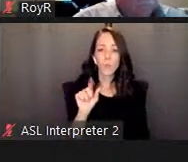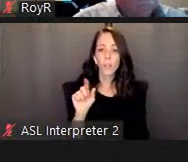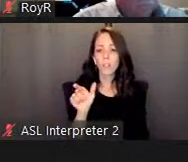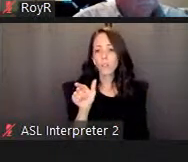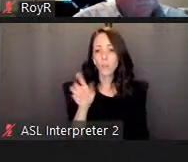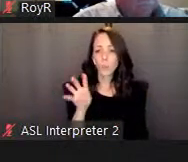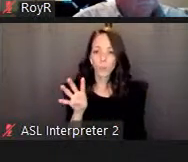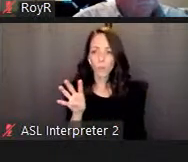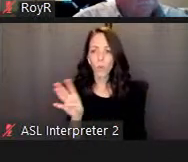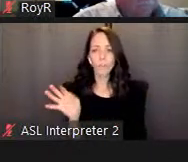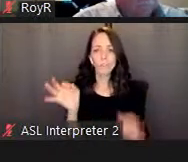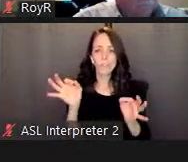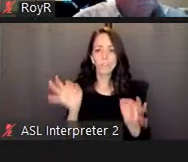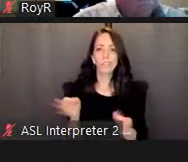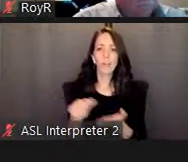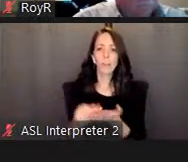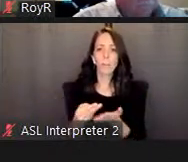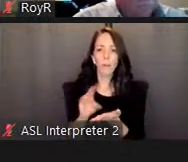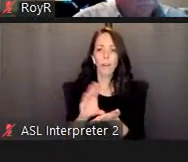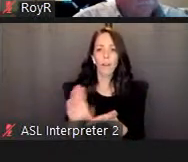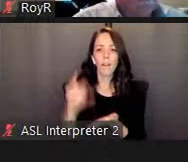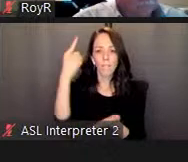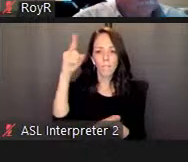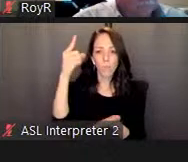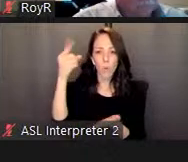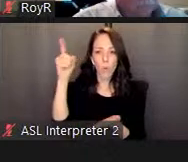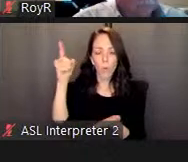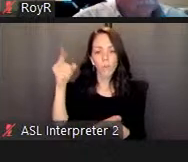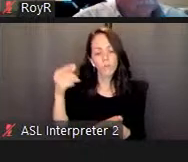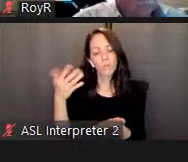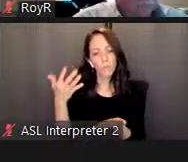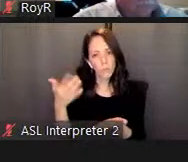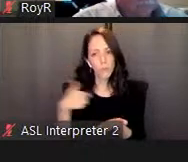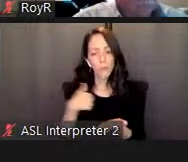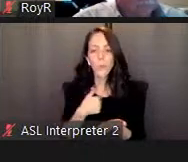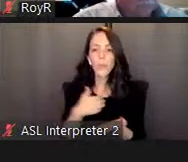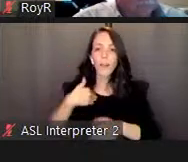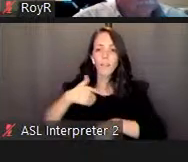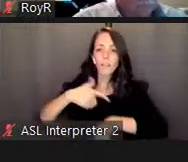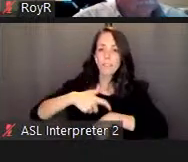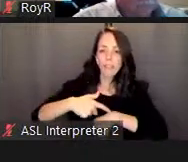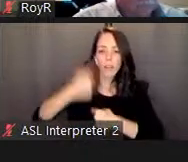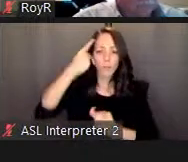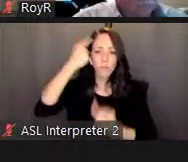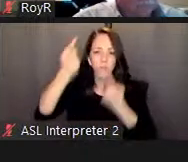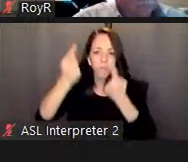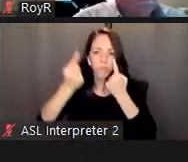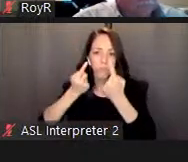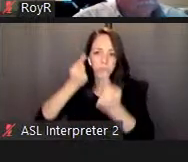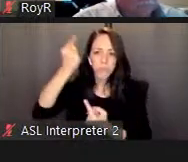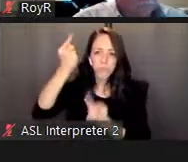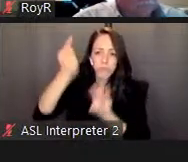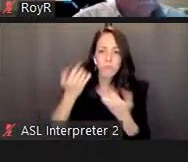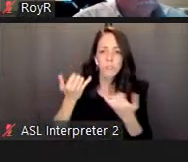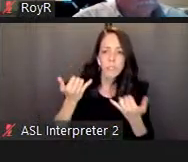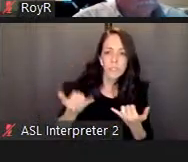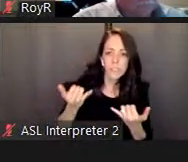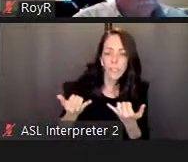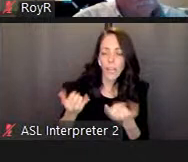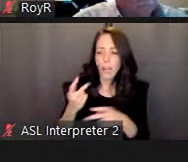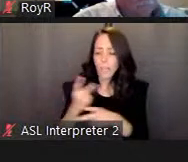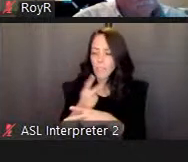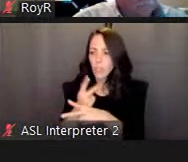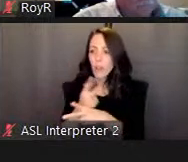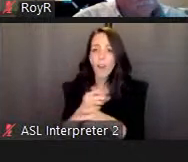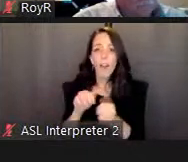our ARPA funds on. So looking for that long-term recovery, we're carefully balanced learning to live amid the